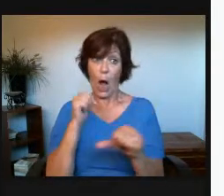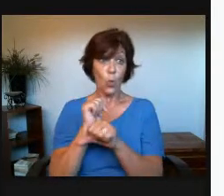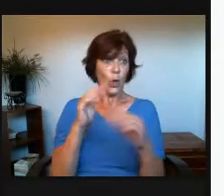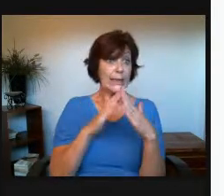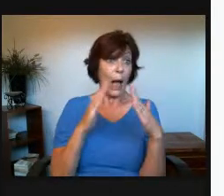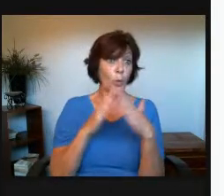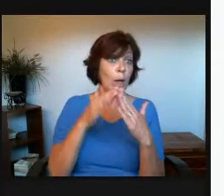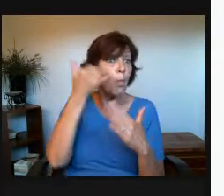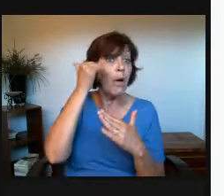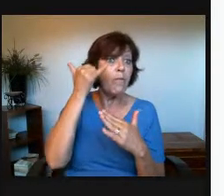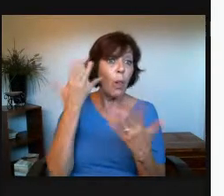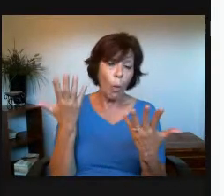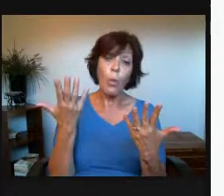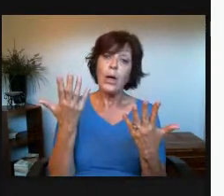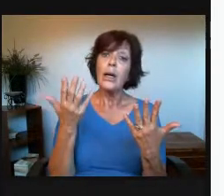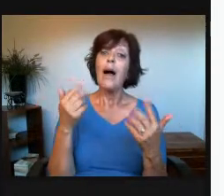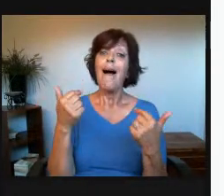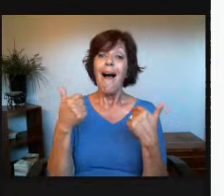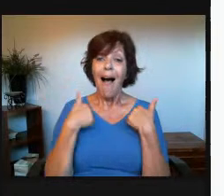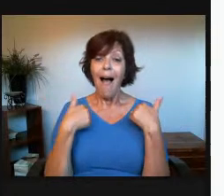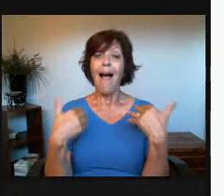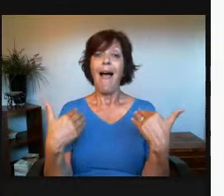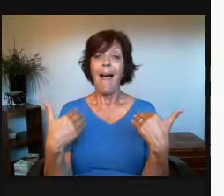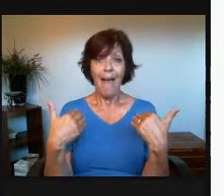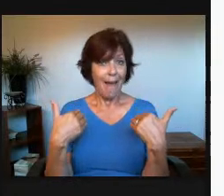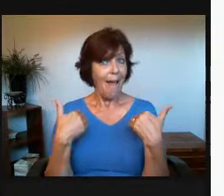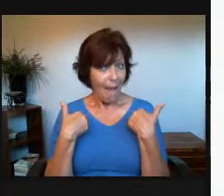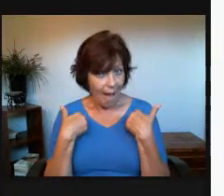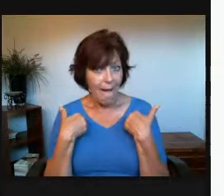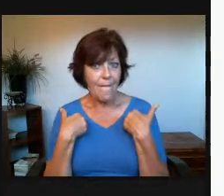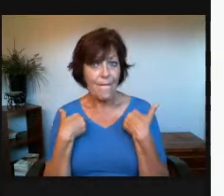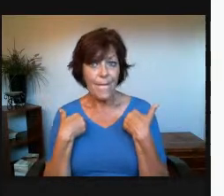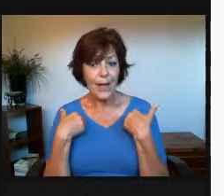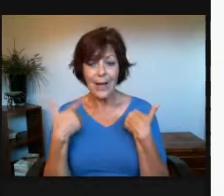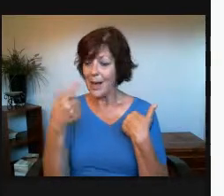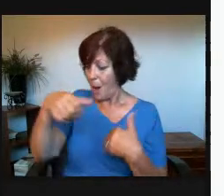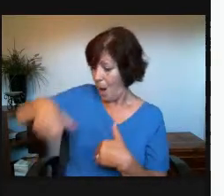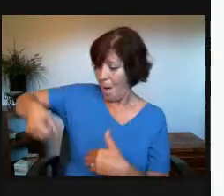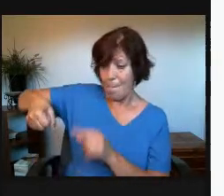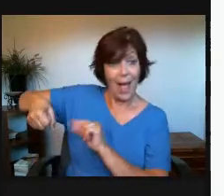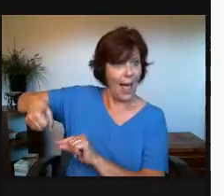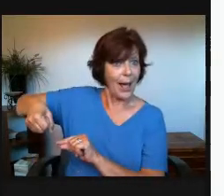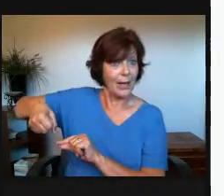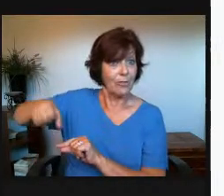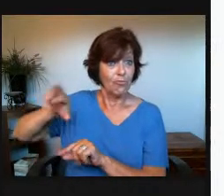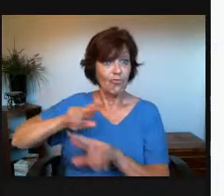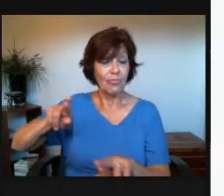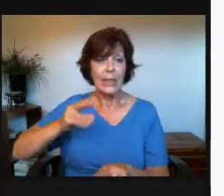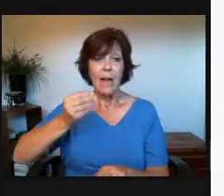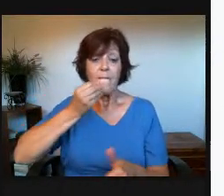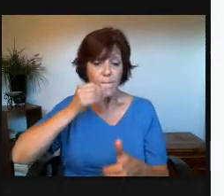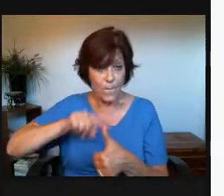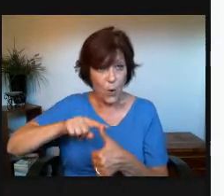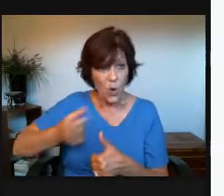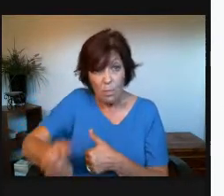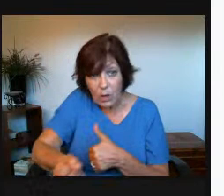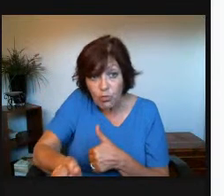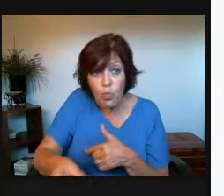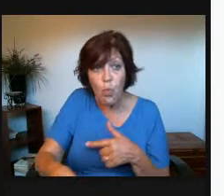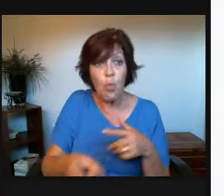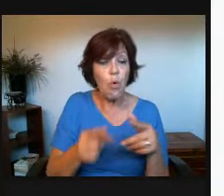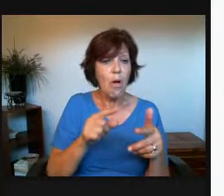downtown Buffalo, so I have a to-go bag. I have snacks in my drawer. I